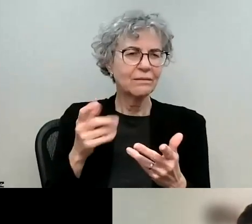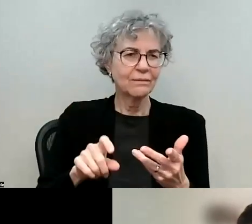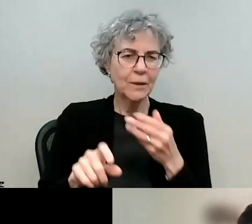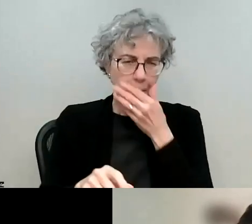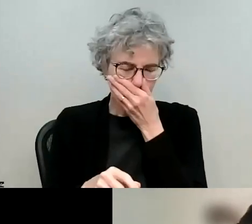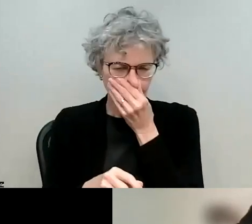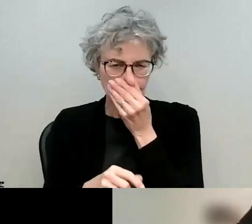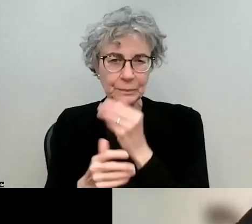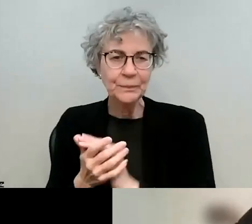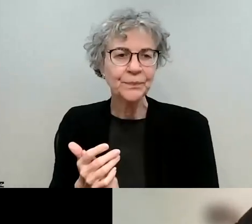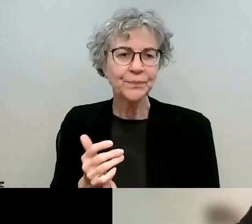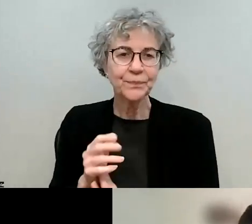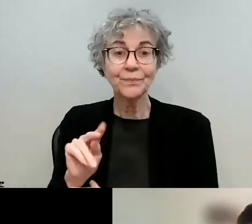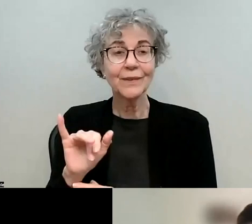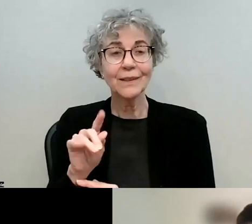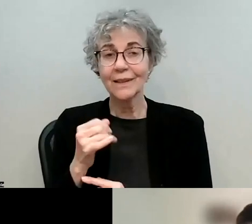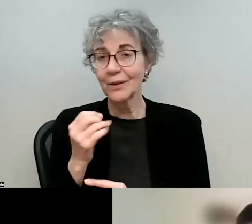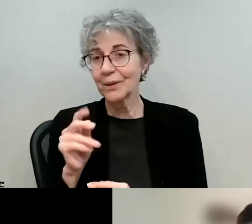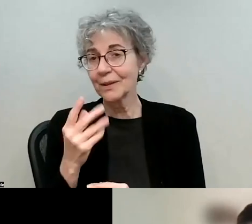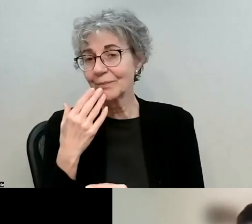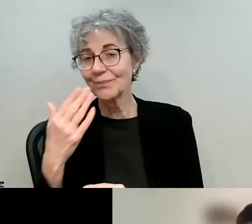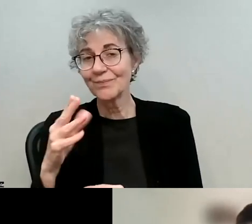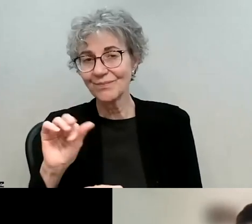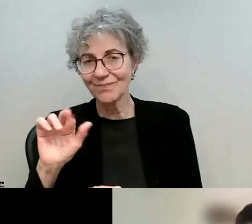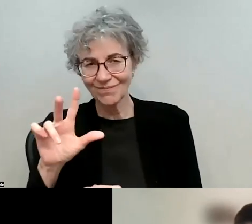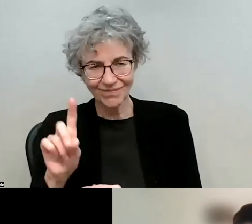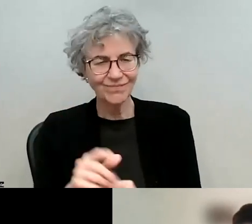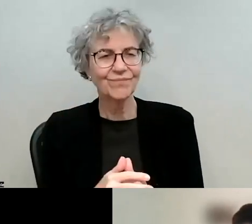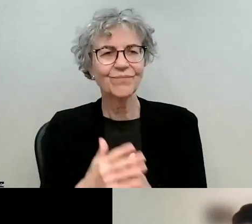All right, great. Thanks for that answer, Brad.